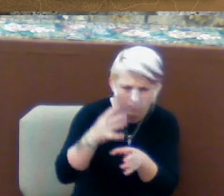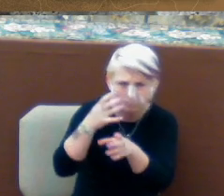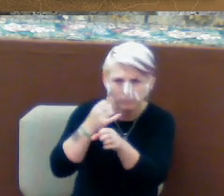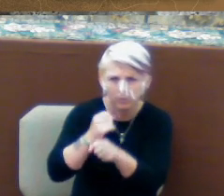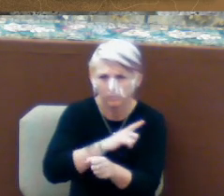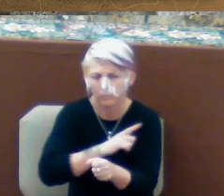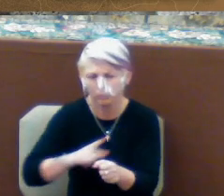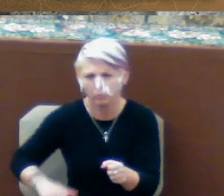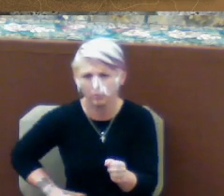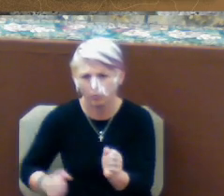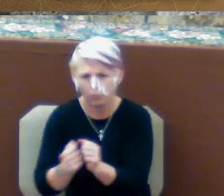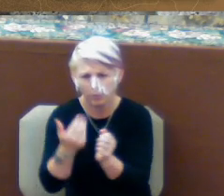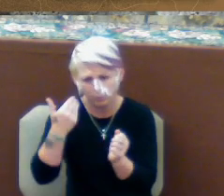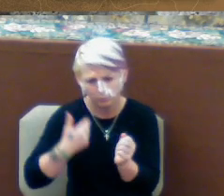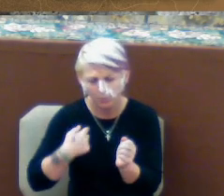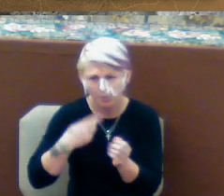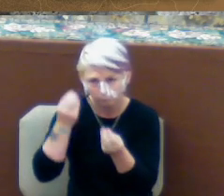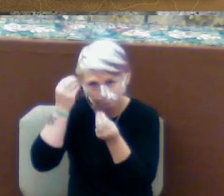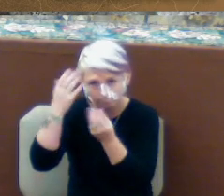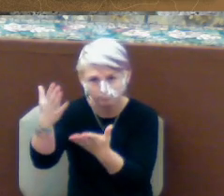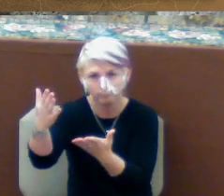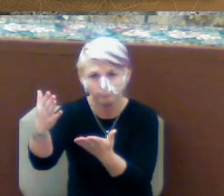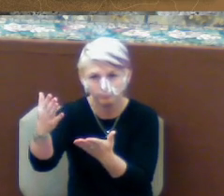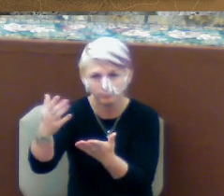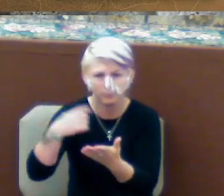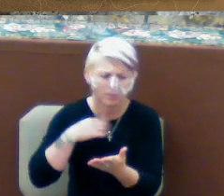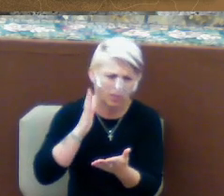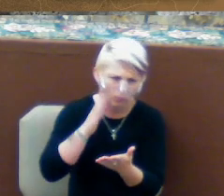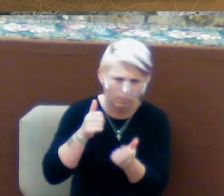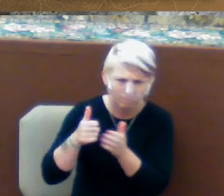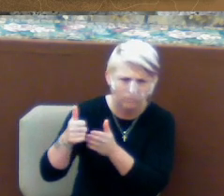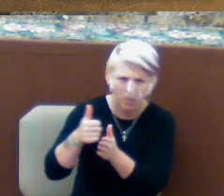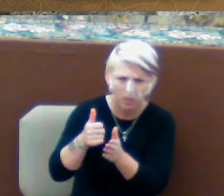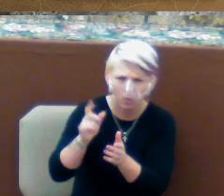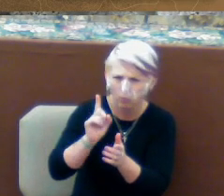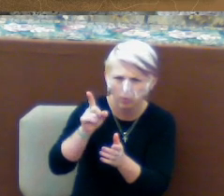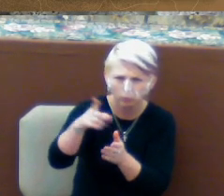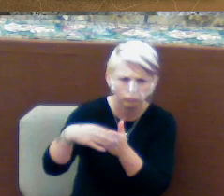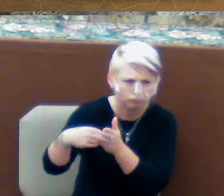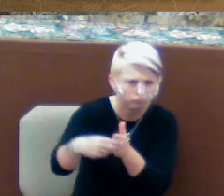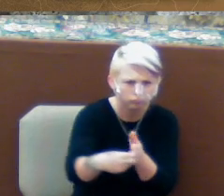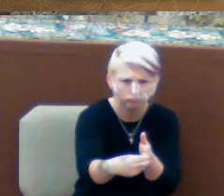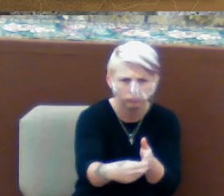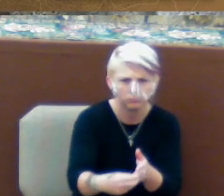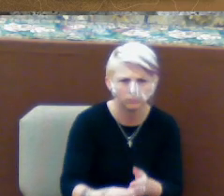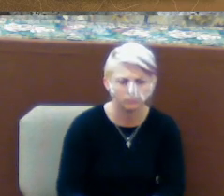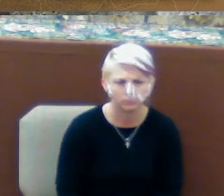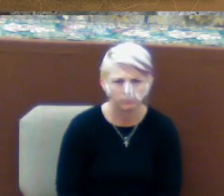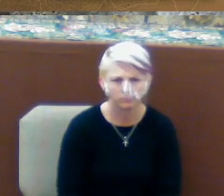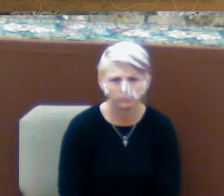Lord, with me abide. I shall follow where you guide.